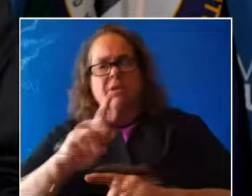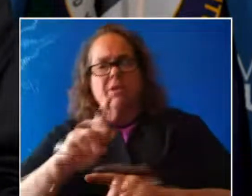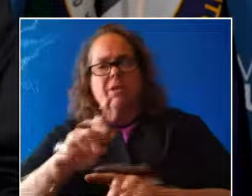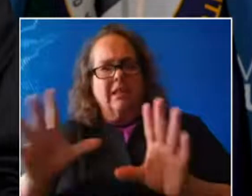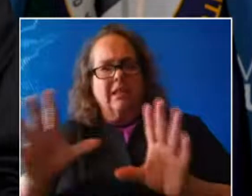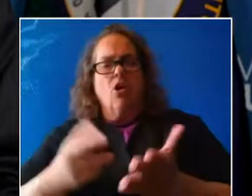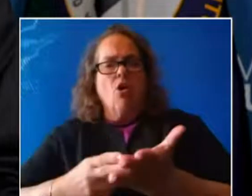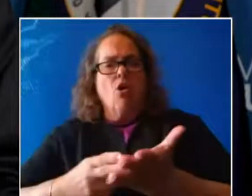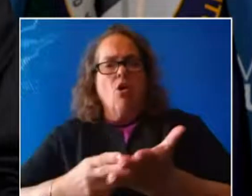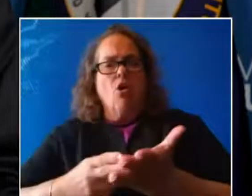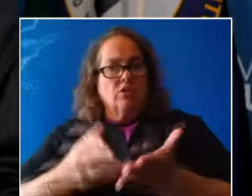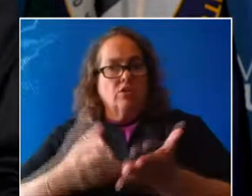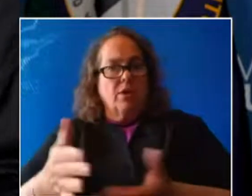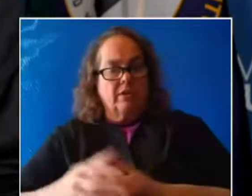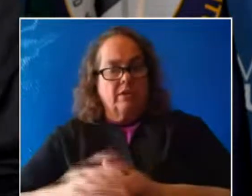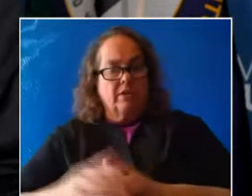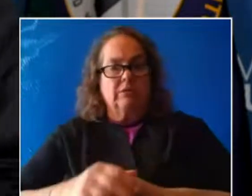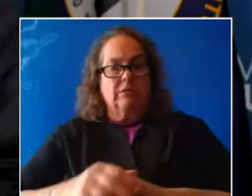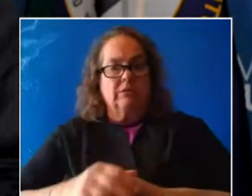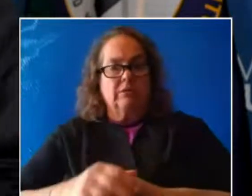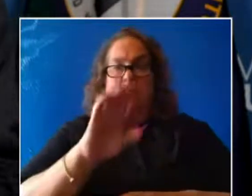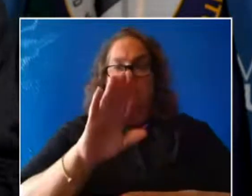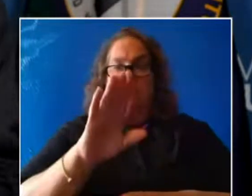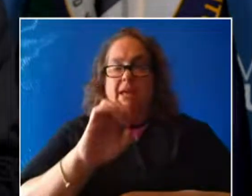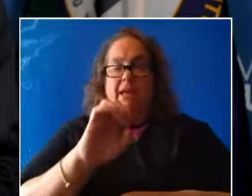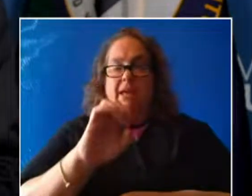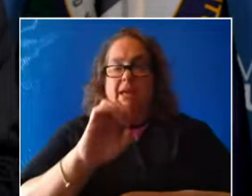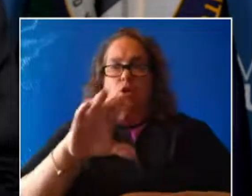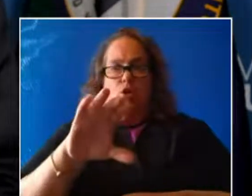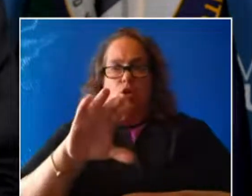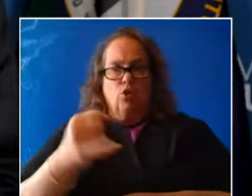Debbie Yetter from the Courier-Journal.